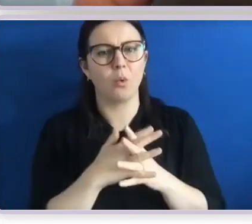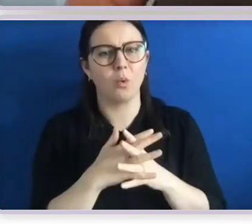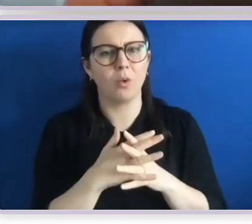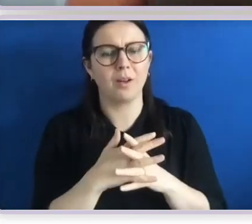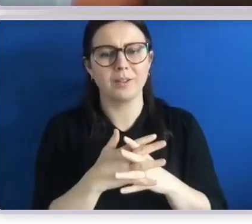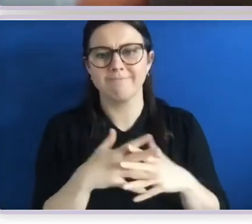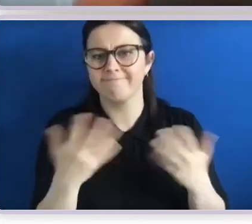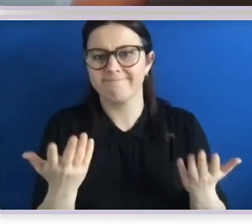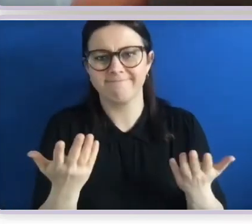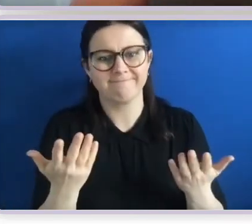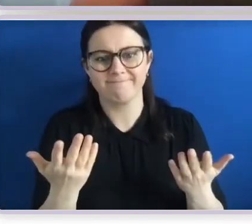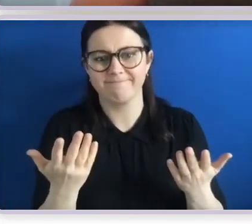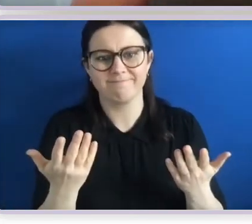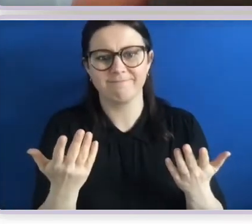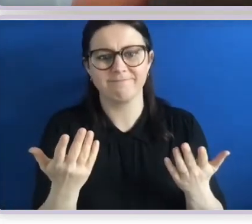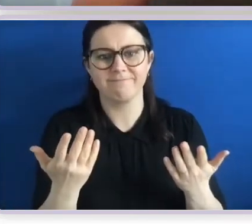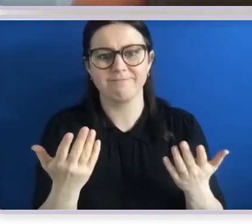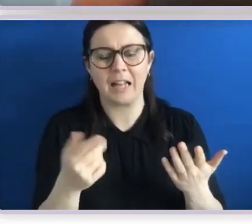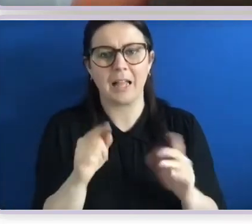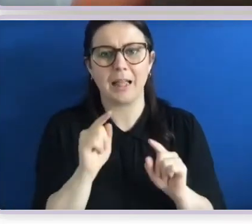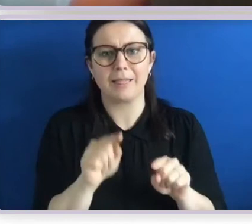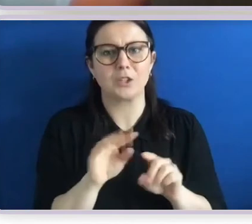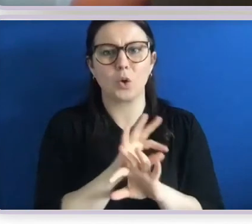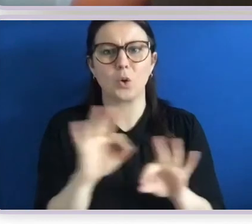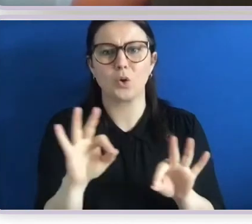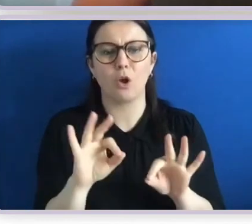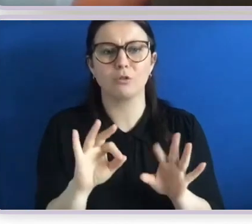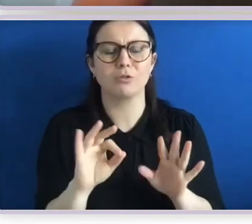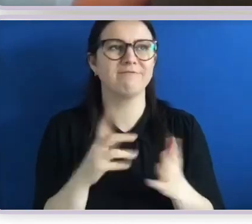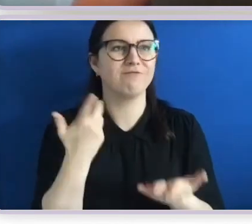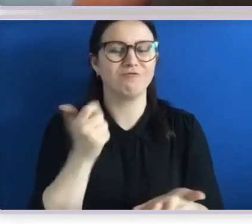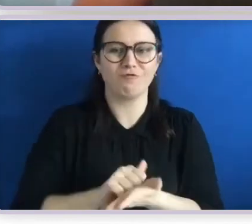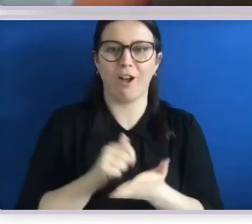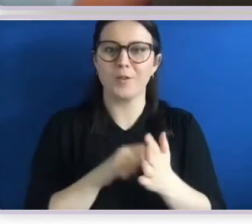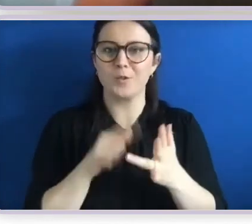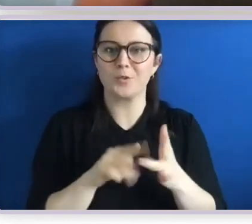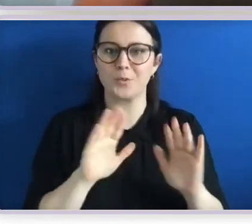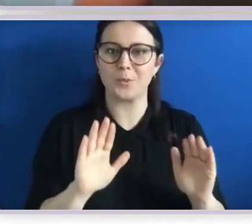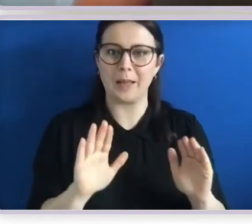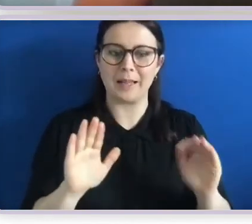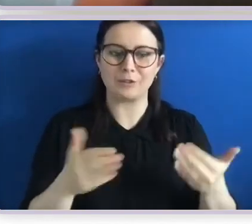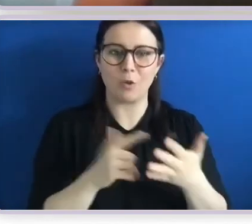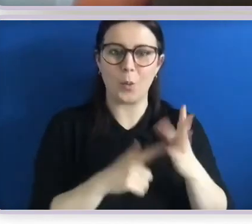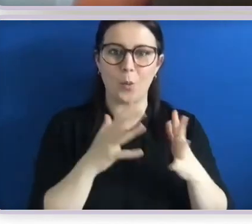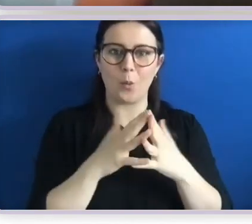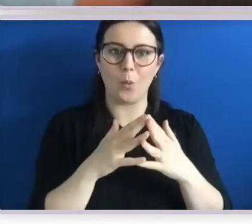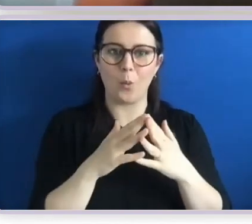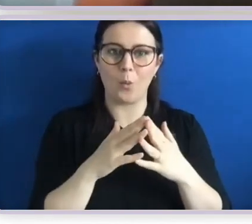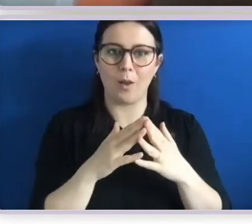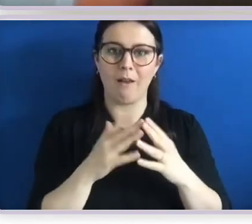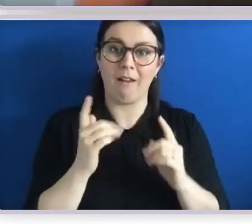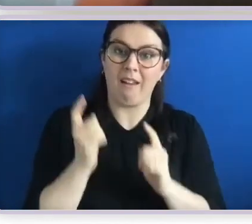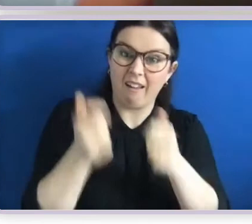it's not great practice to introduce laws that are retrospective. You need to introduce a law that can